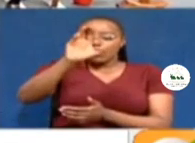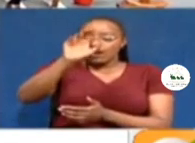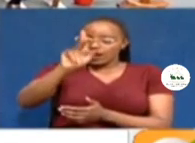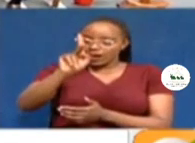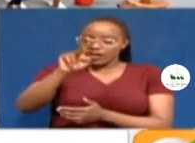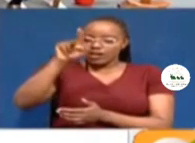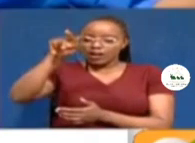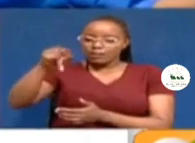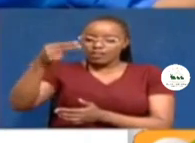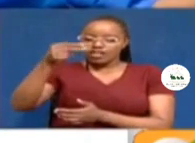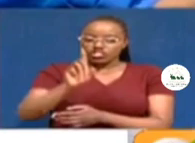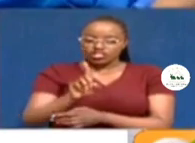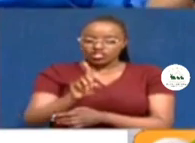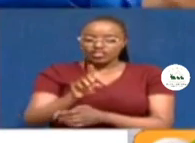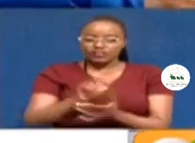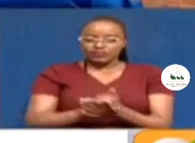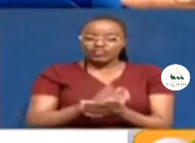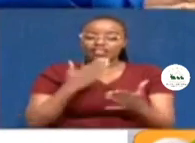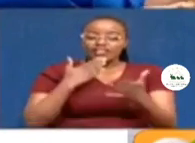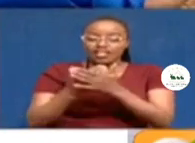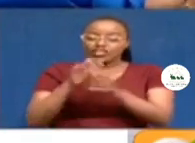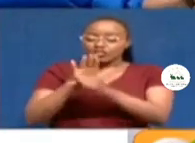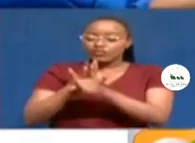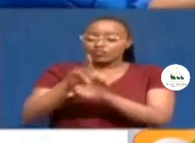PhD. Yes.